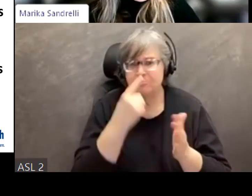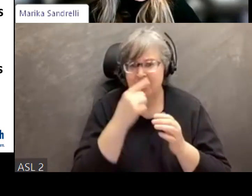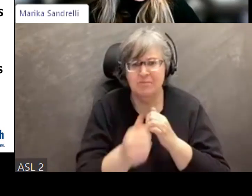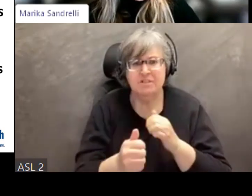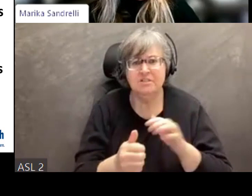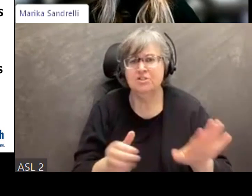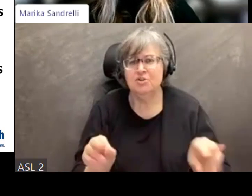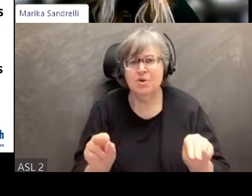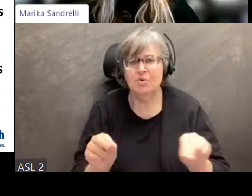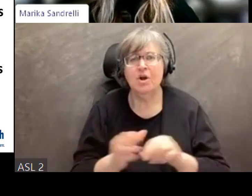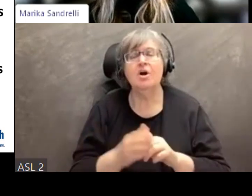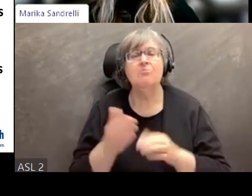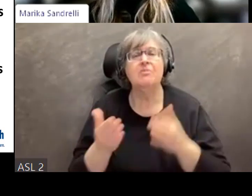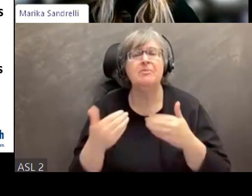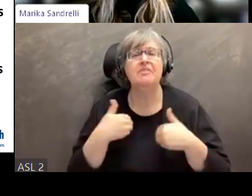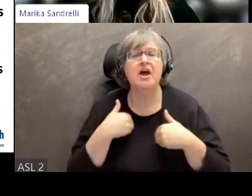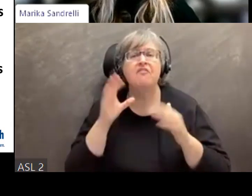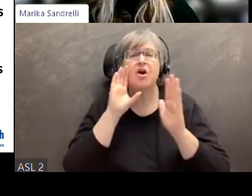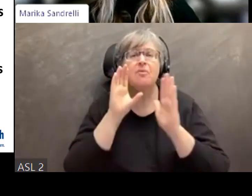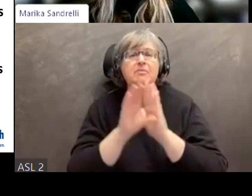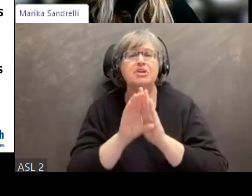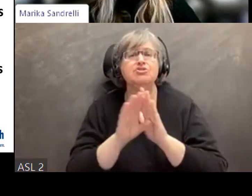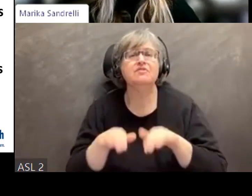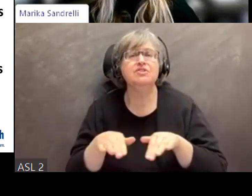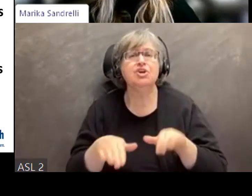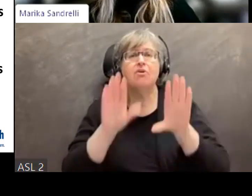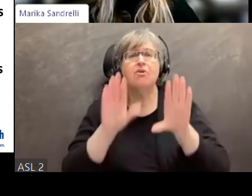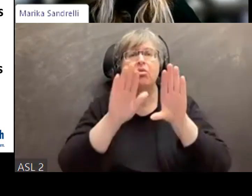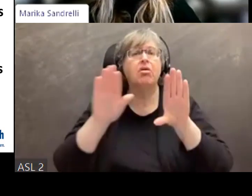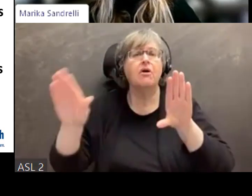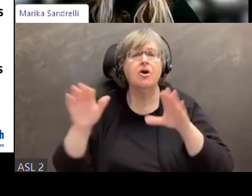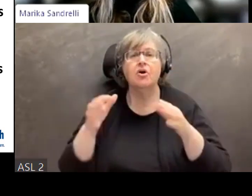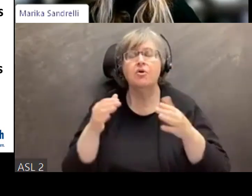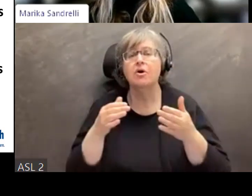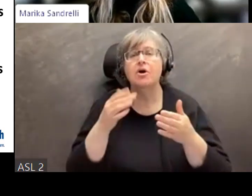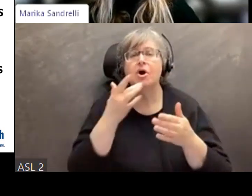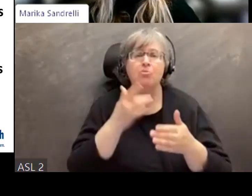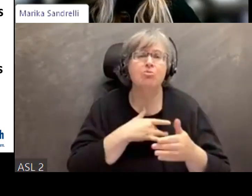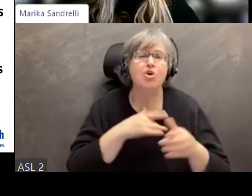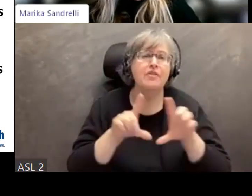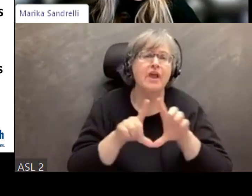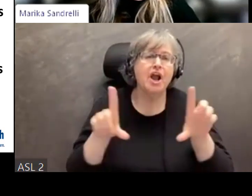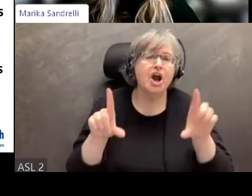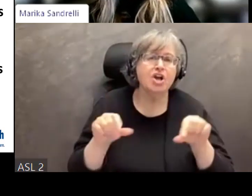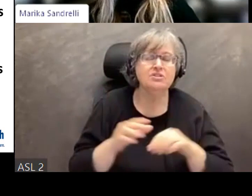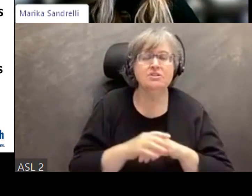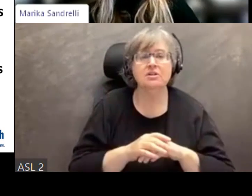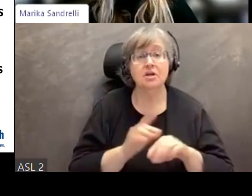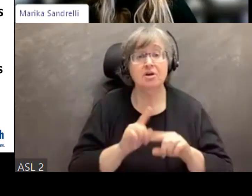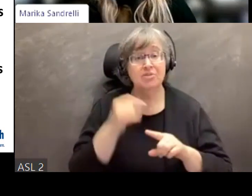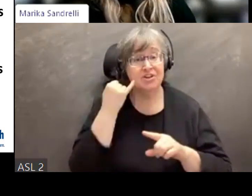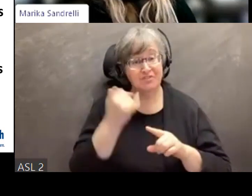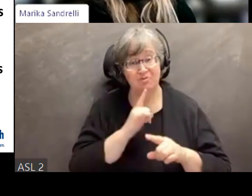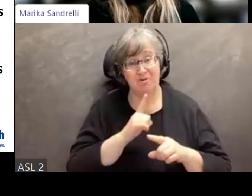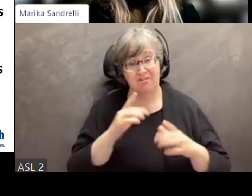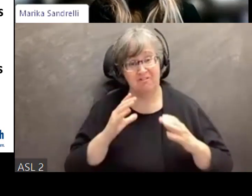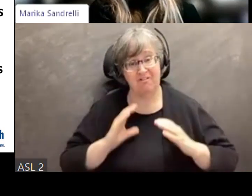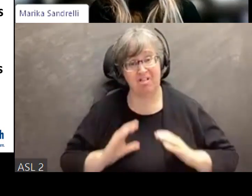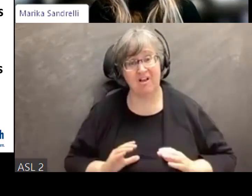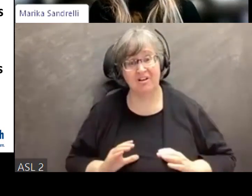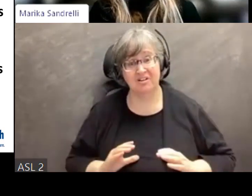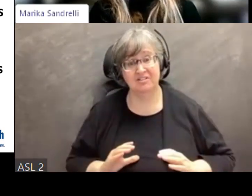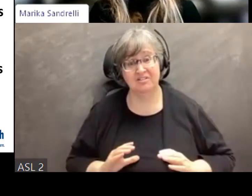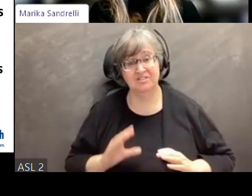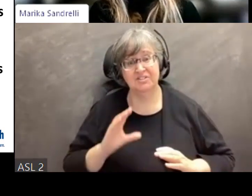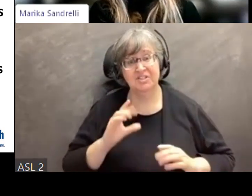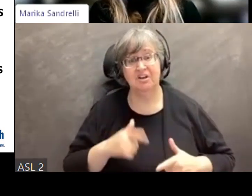birthday cards from their children or on the wall to bring a little bit of home and familiarity. But if you're a